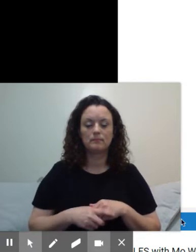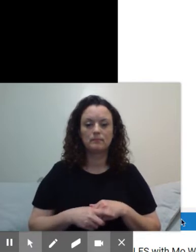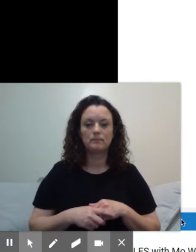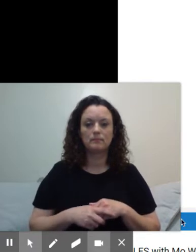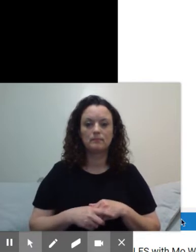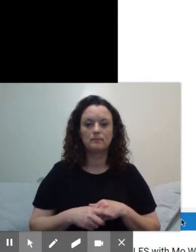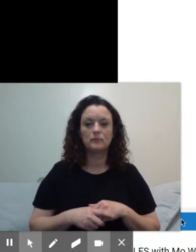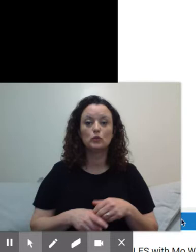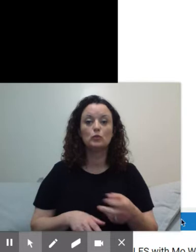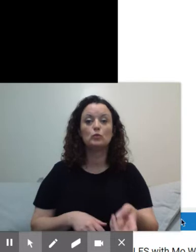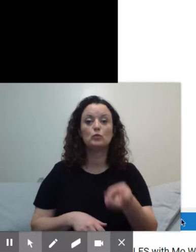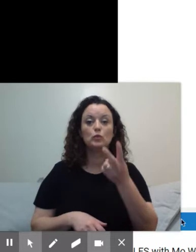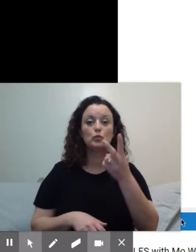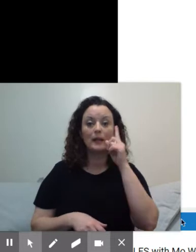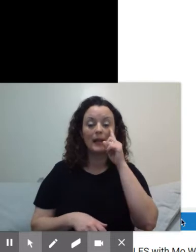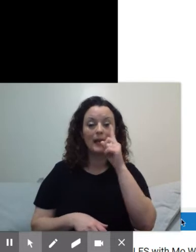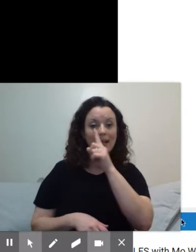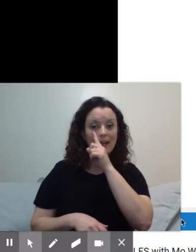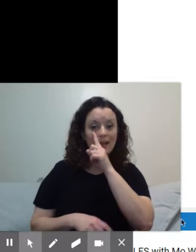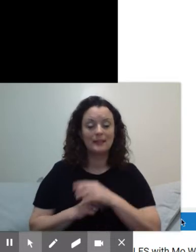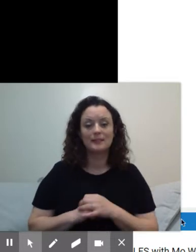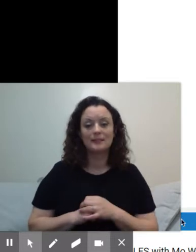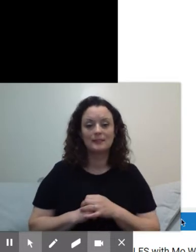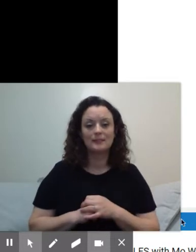Now an author has 2 eyes.